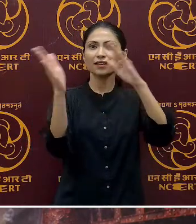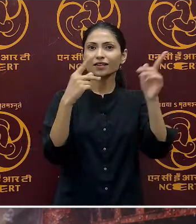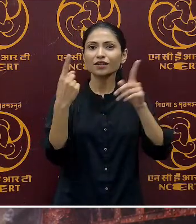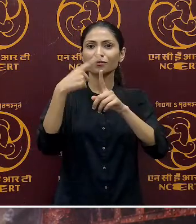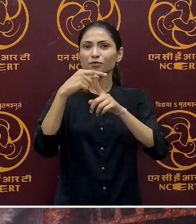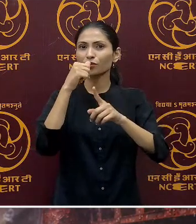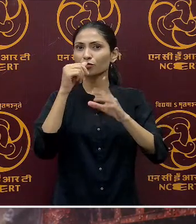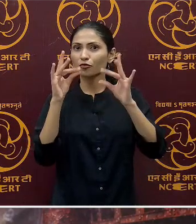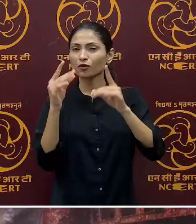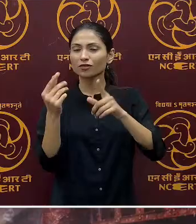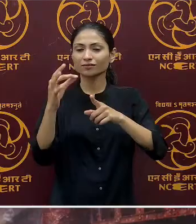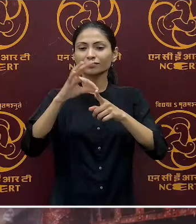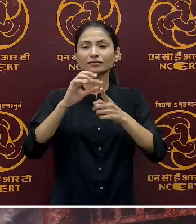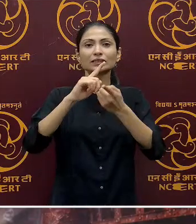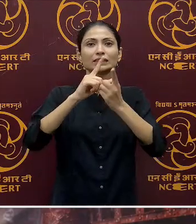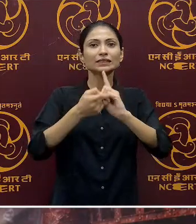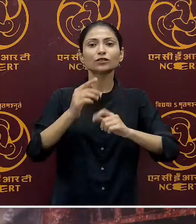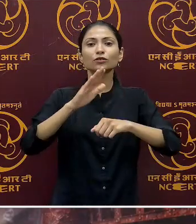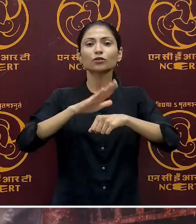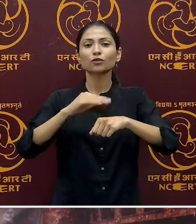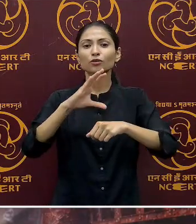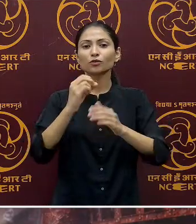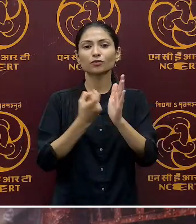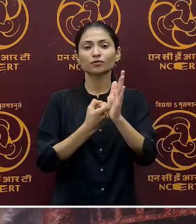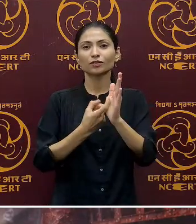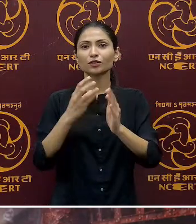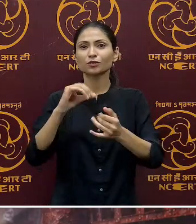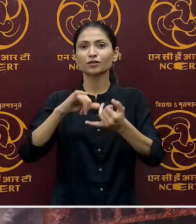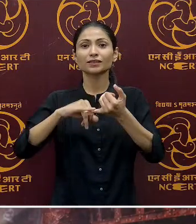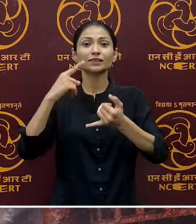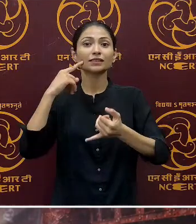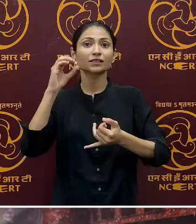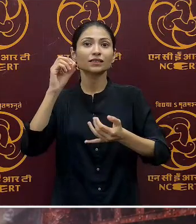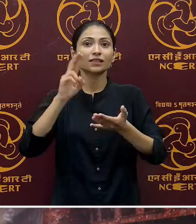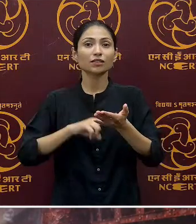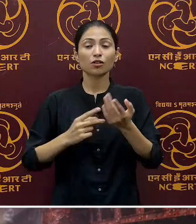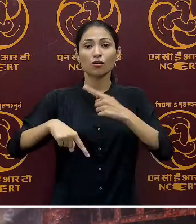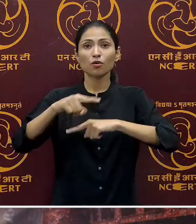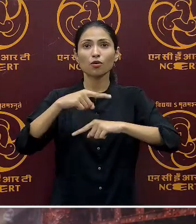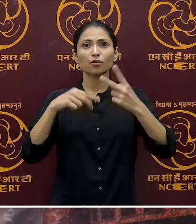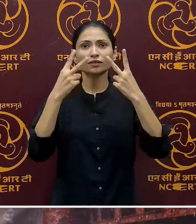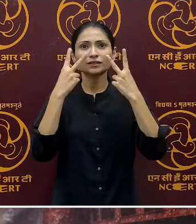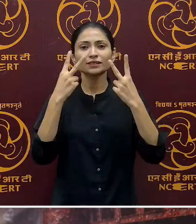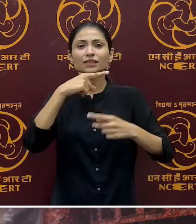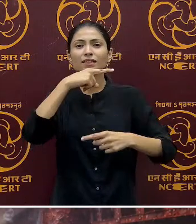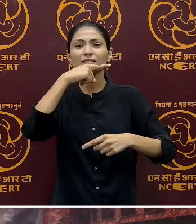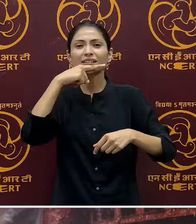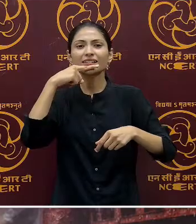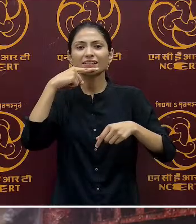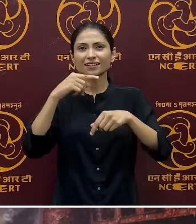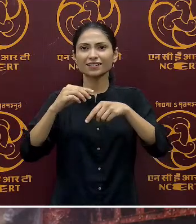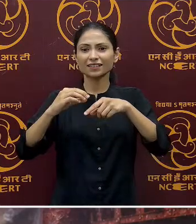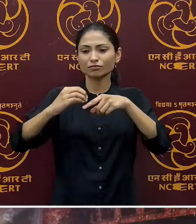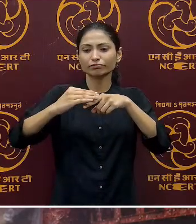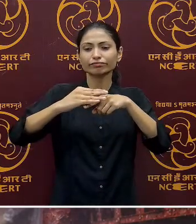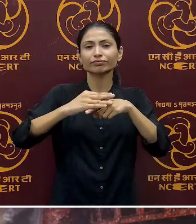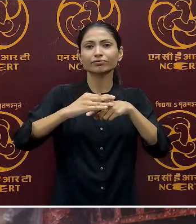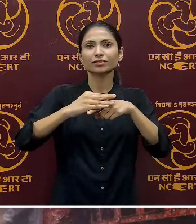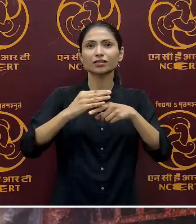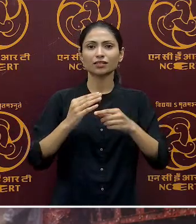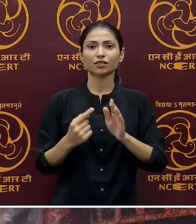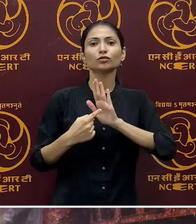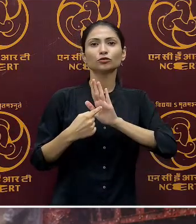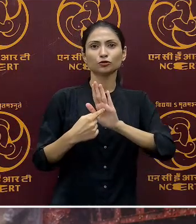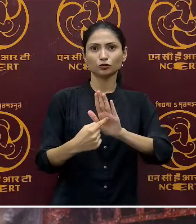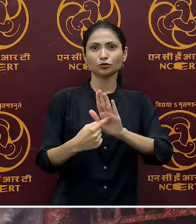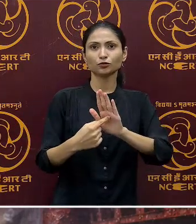with green and the wrong one is shown with red color. I will show you. Rusting occurs in the process of air and water. Water is the correct one,